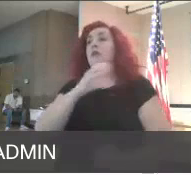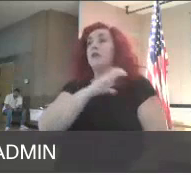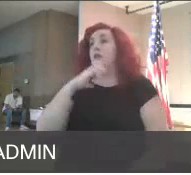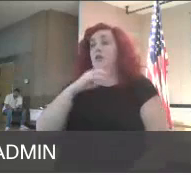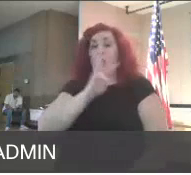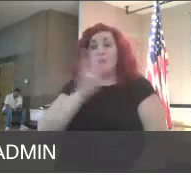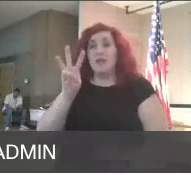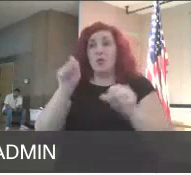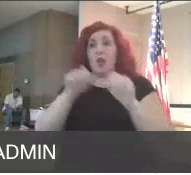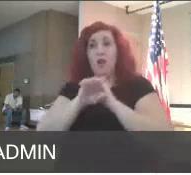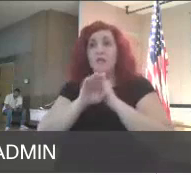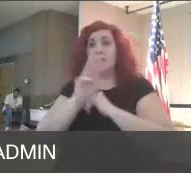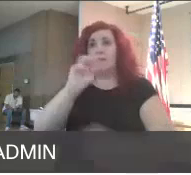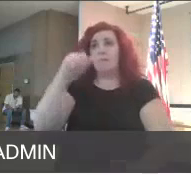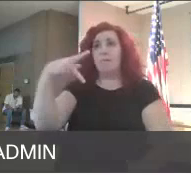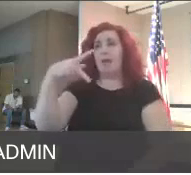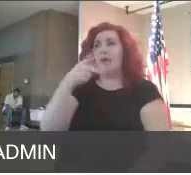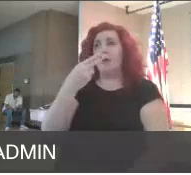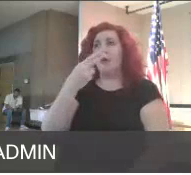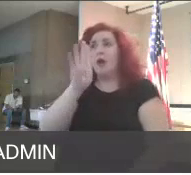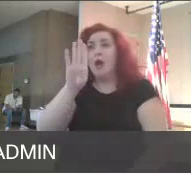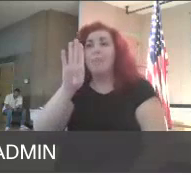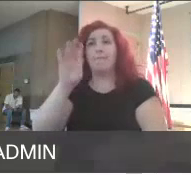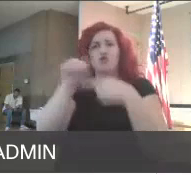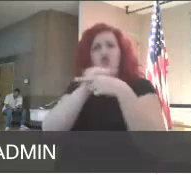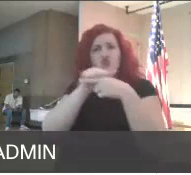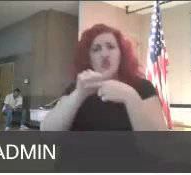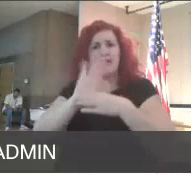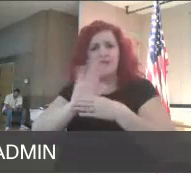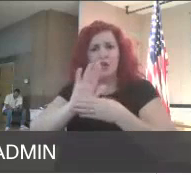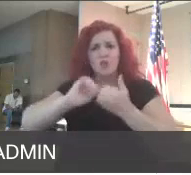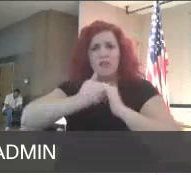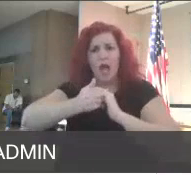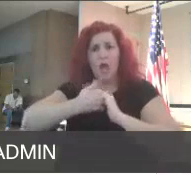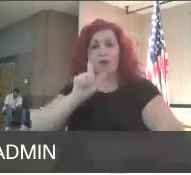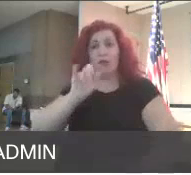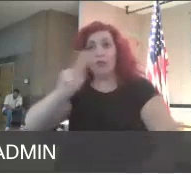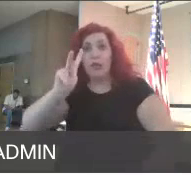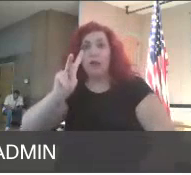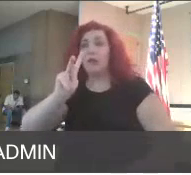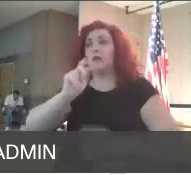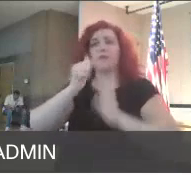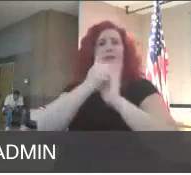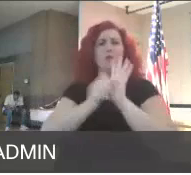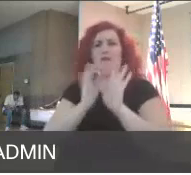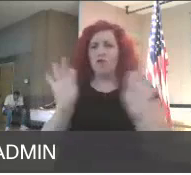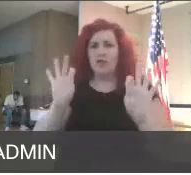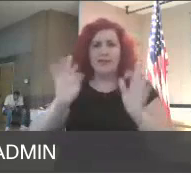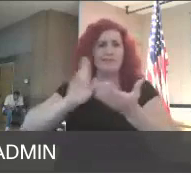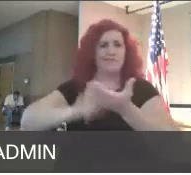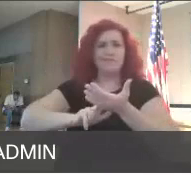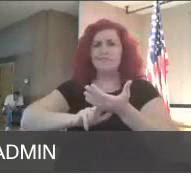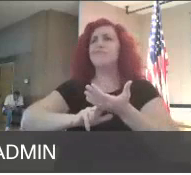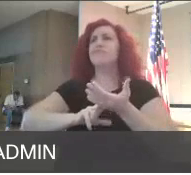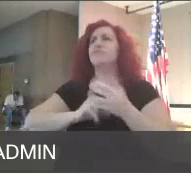the commission's website, you can go to our mapping hub, and it has training videos on it. It has the link to get there. The accounts are